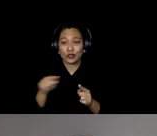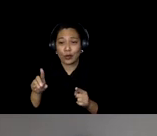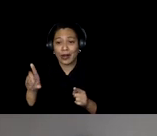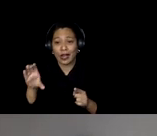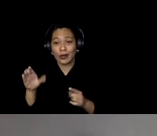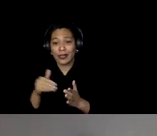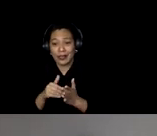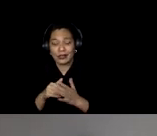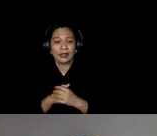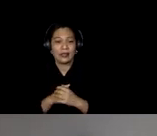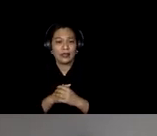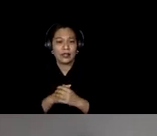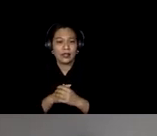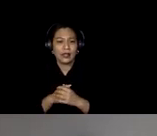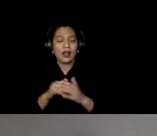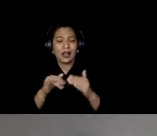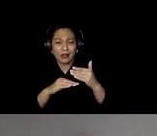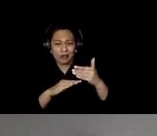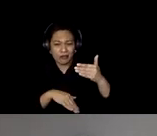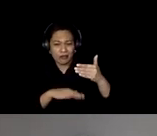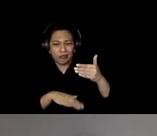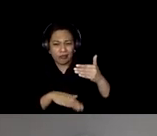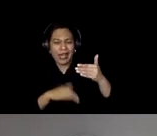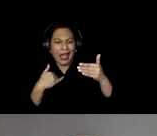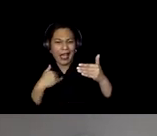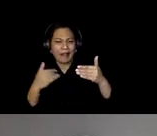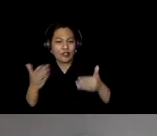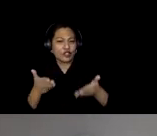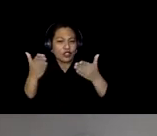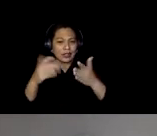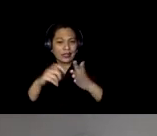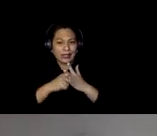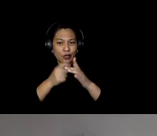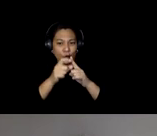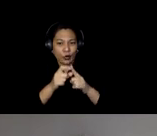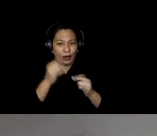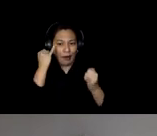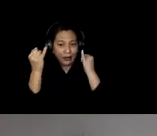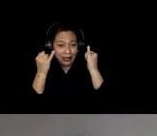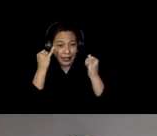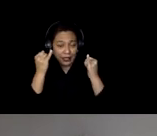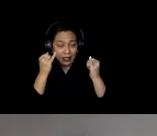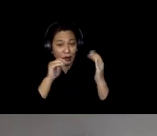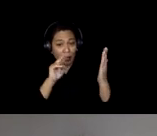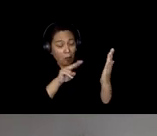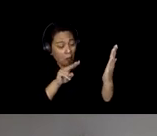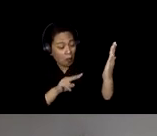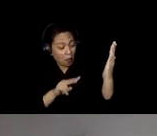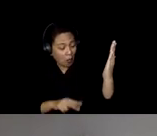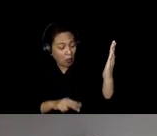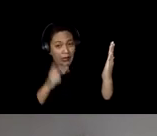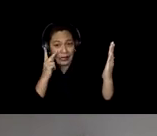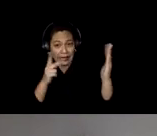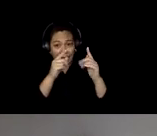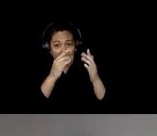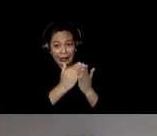it, you can also see there are a bunch of suggested keyword ideas based on your keywords. So you can go through this list and you can look